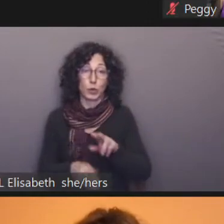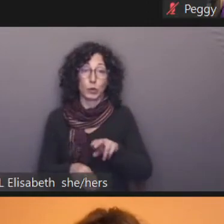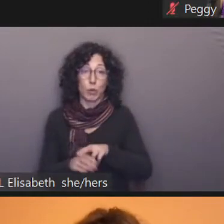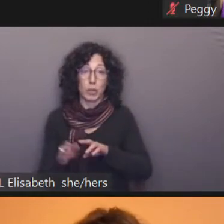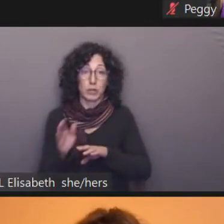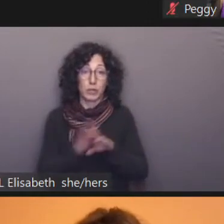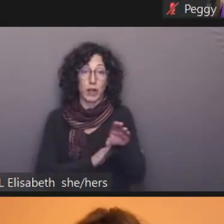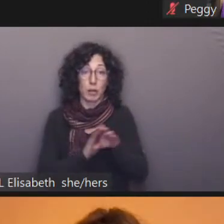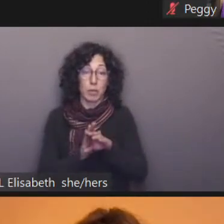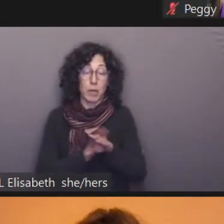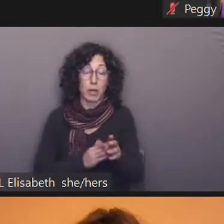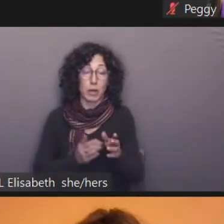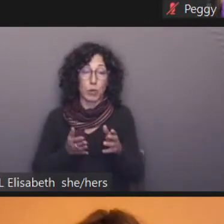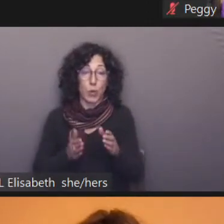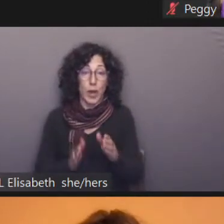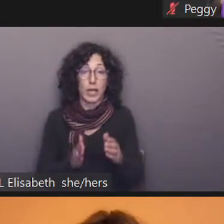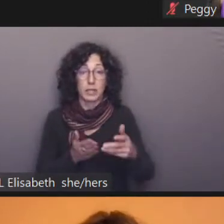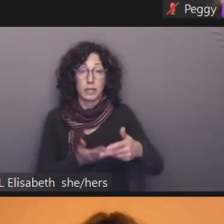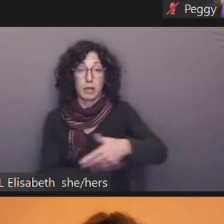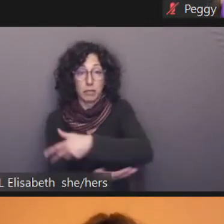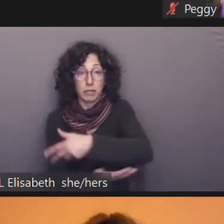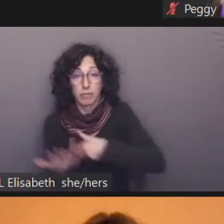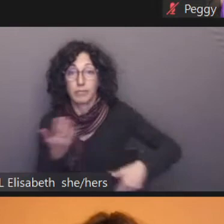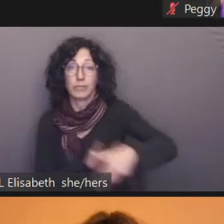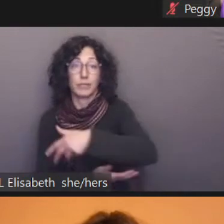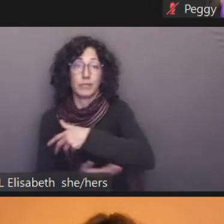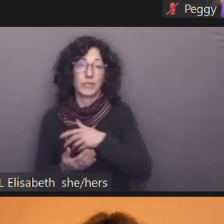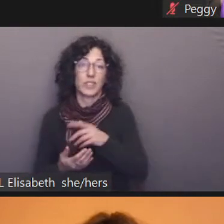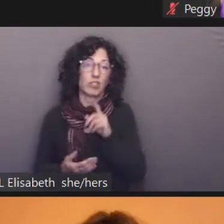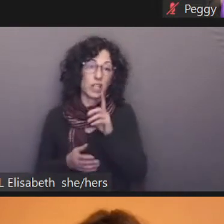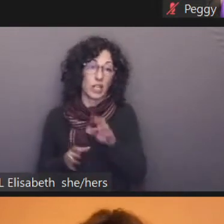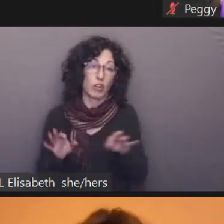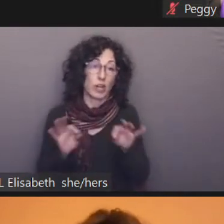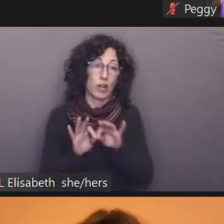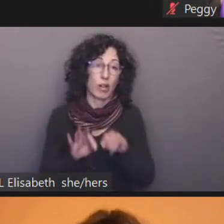developmental ways of being, I think is really, really critical.